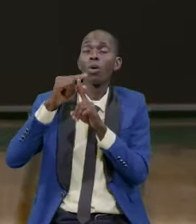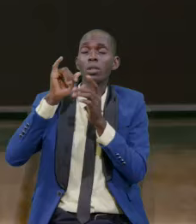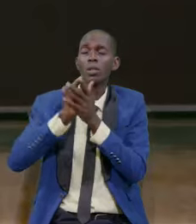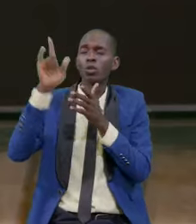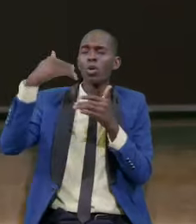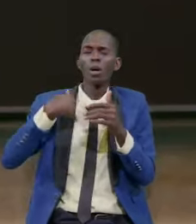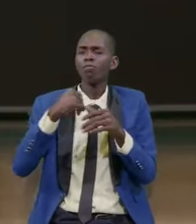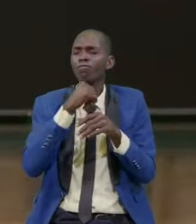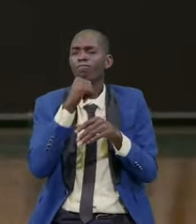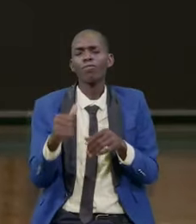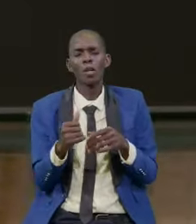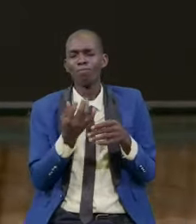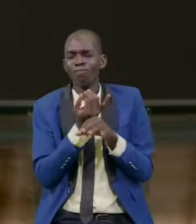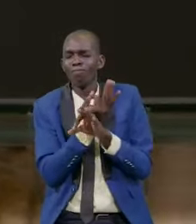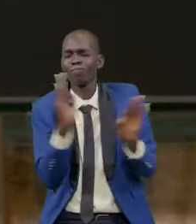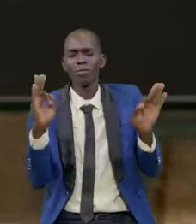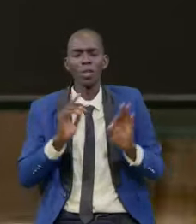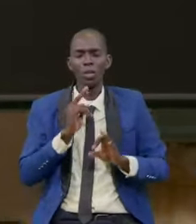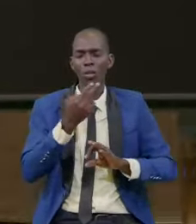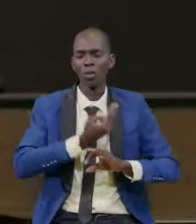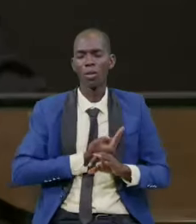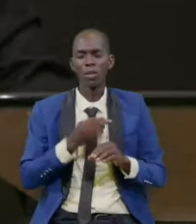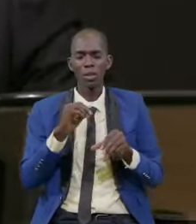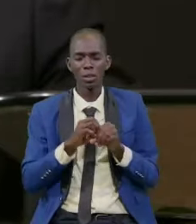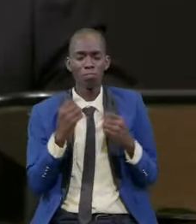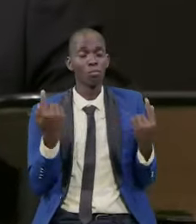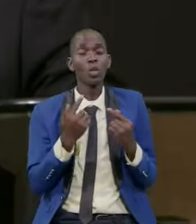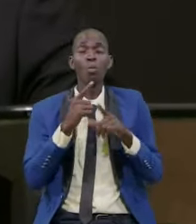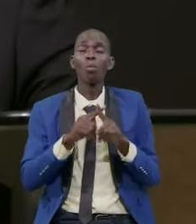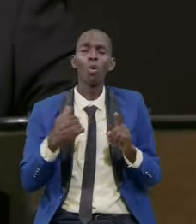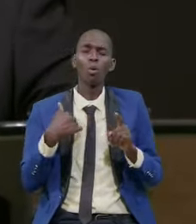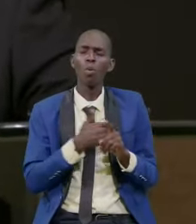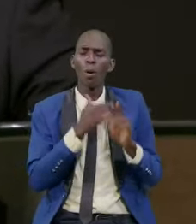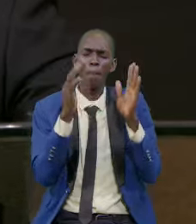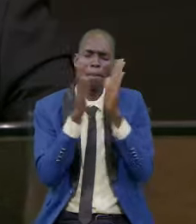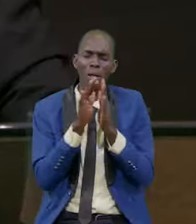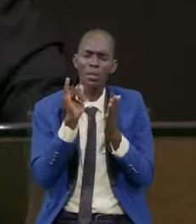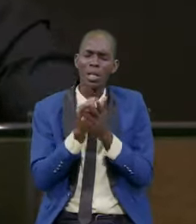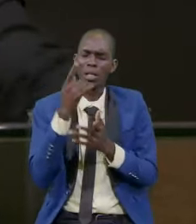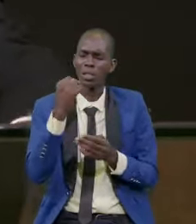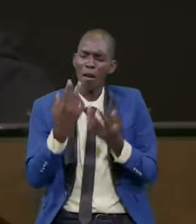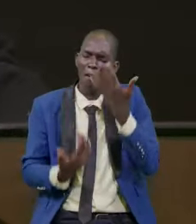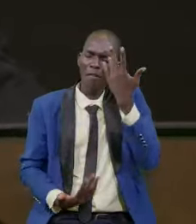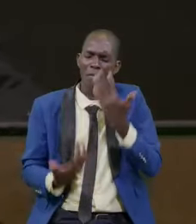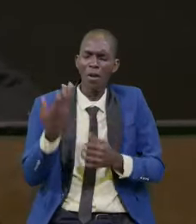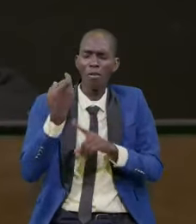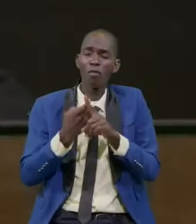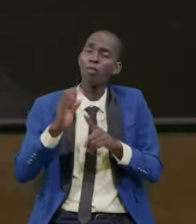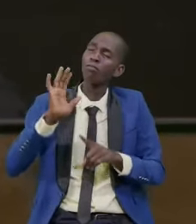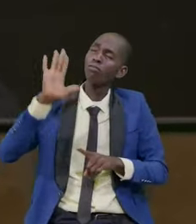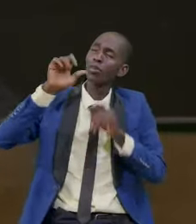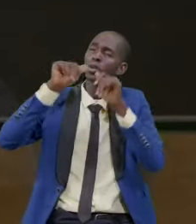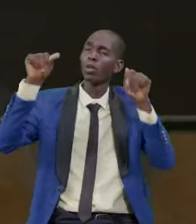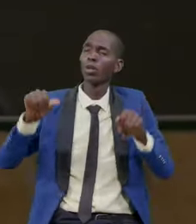spared us. We are praying, O Lord, that your fire from your altar and the fire of the Holy